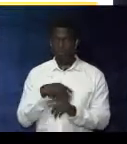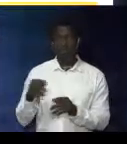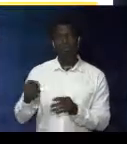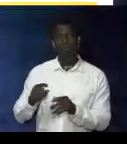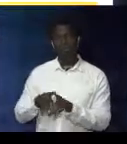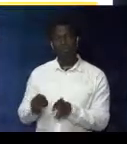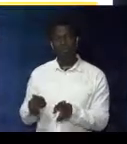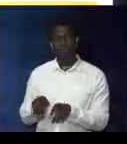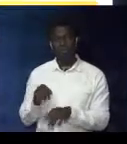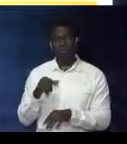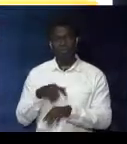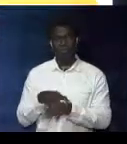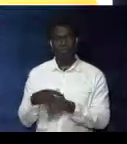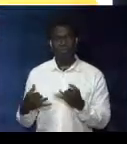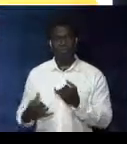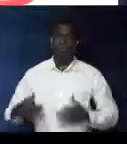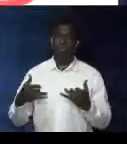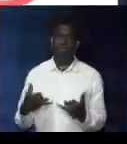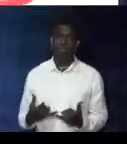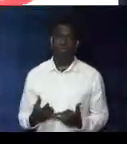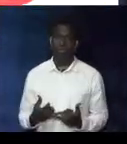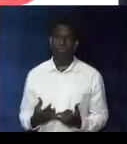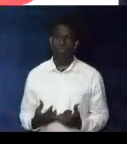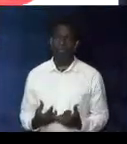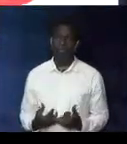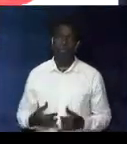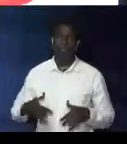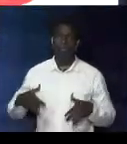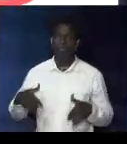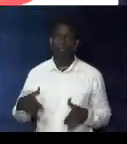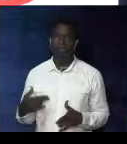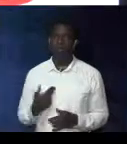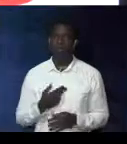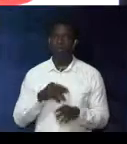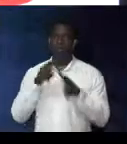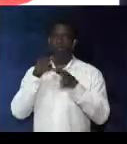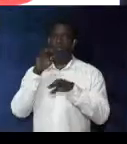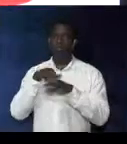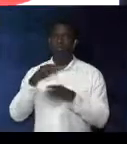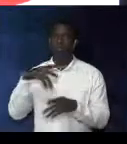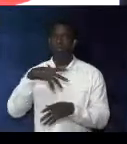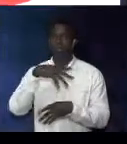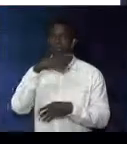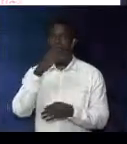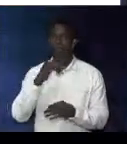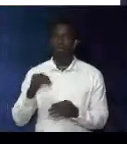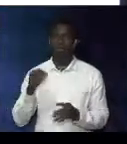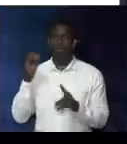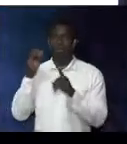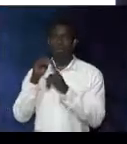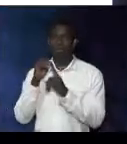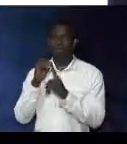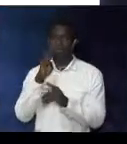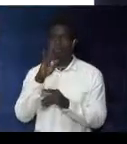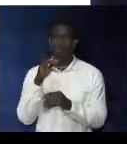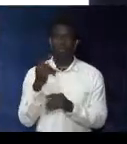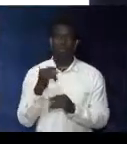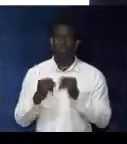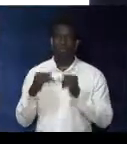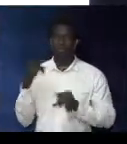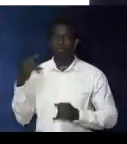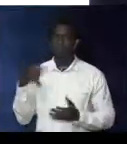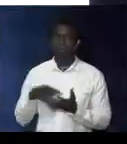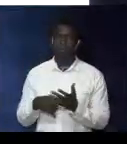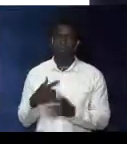will look at quadrilaterals. Now we look at the learning objectives. By the end of this lesson, you should